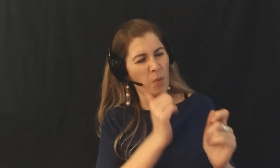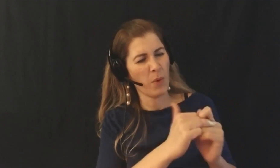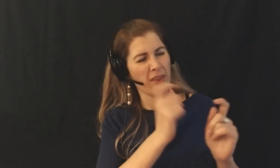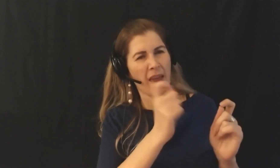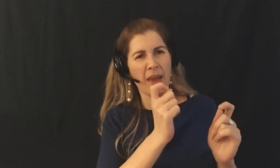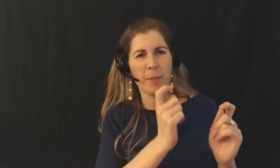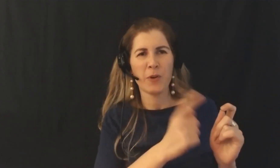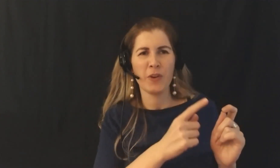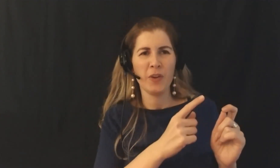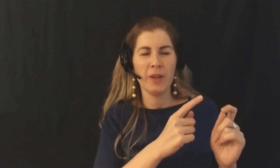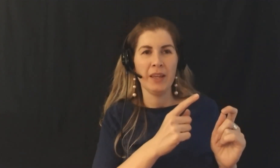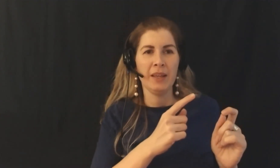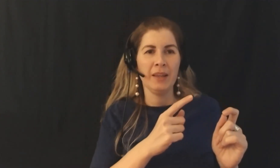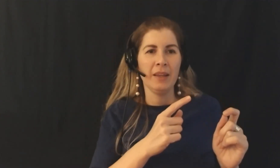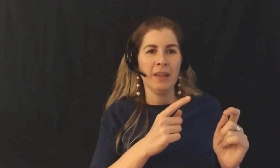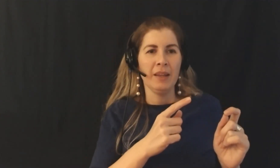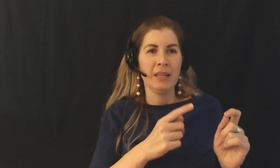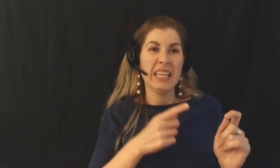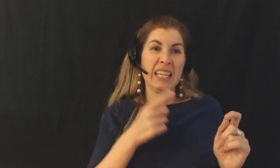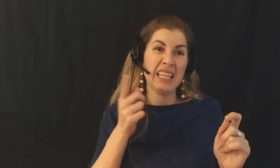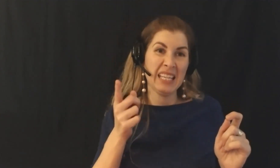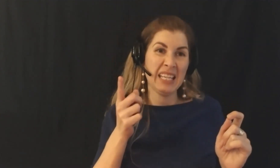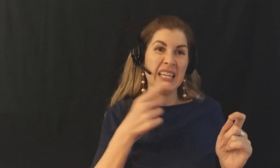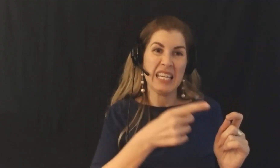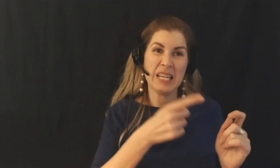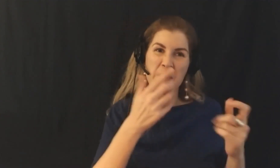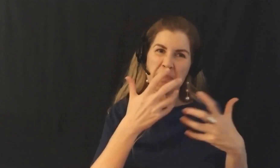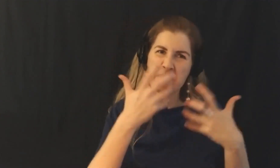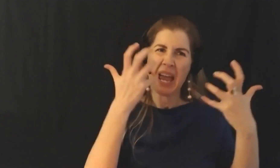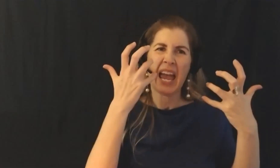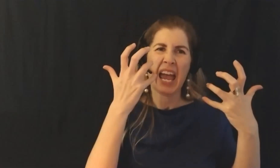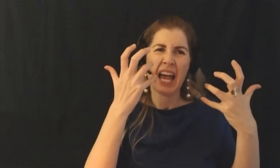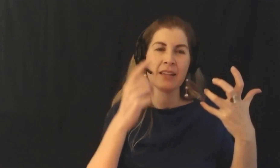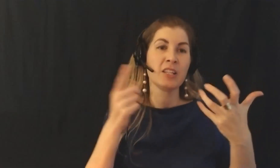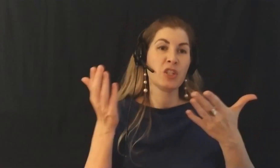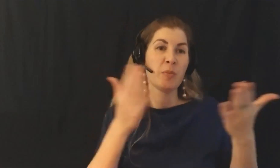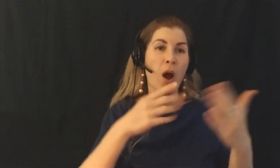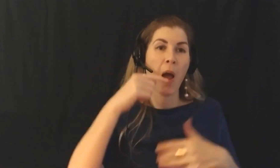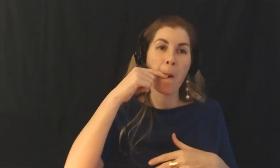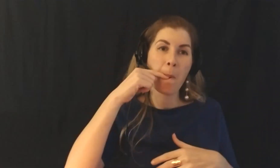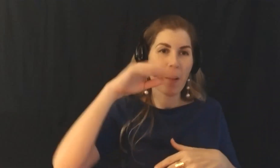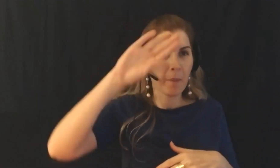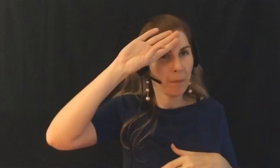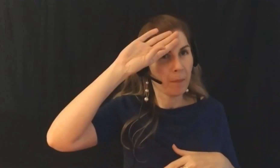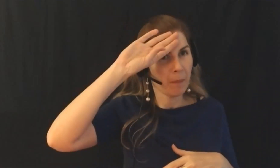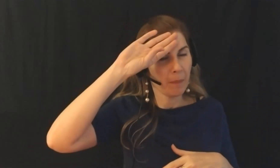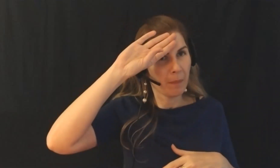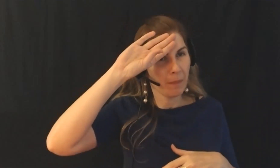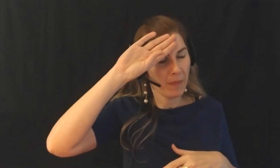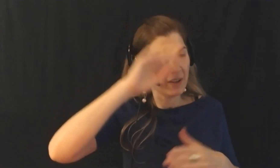hammer. He was hot. So she brought a thermometer to take his